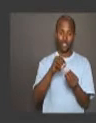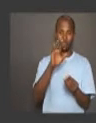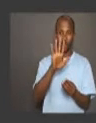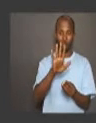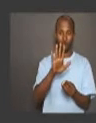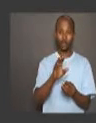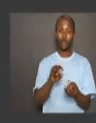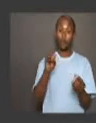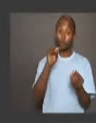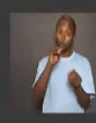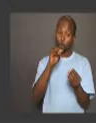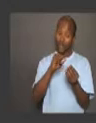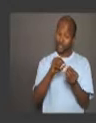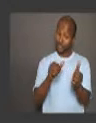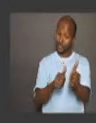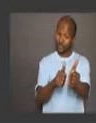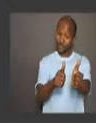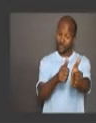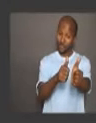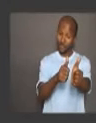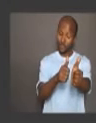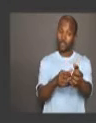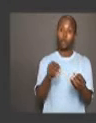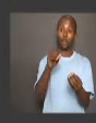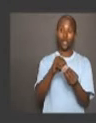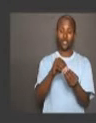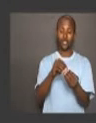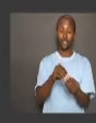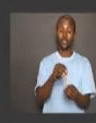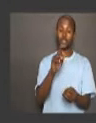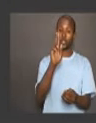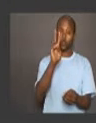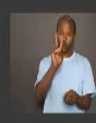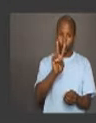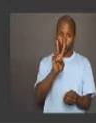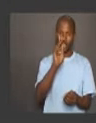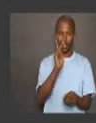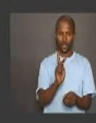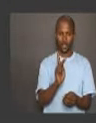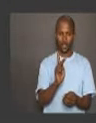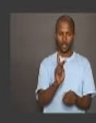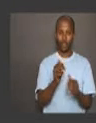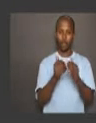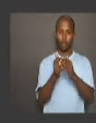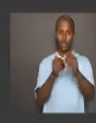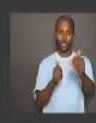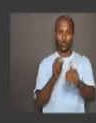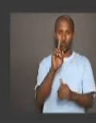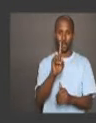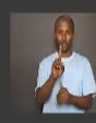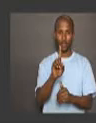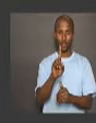plus 5 and so on plus 2k minus